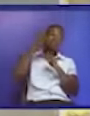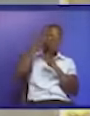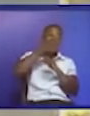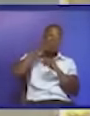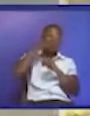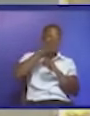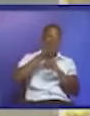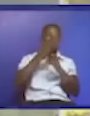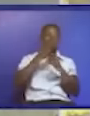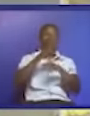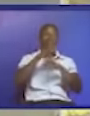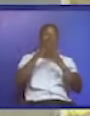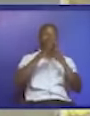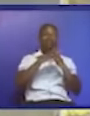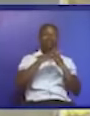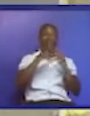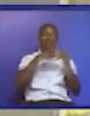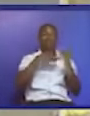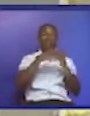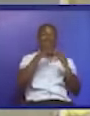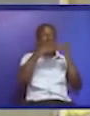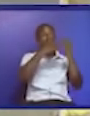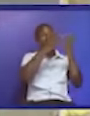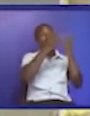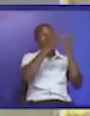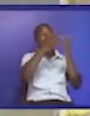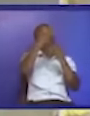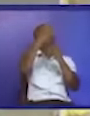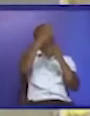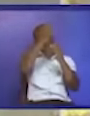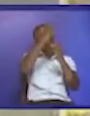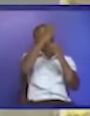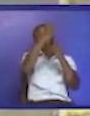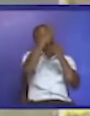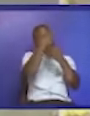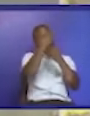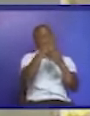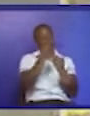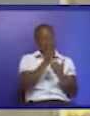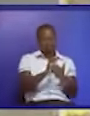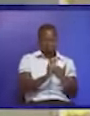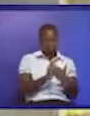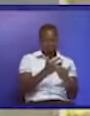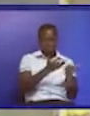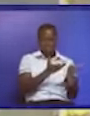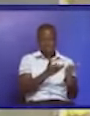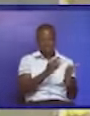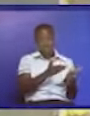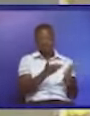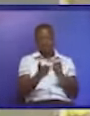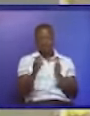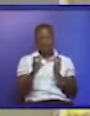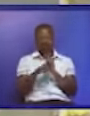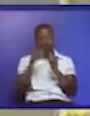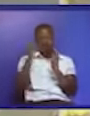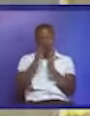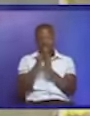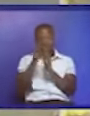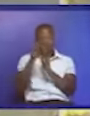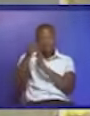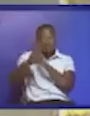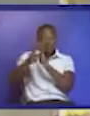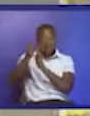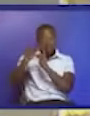write, they can write their request and give it to you. And I believe that the media ministry of